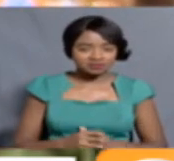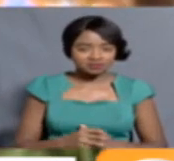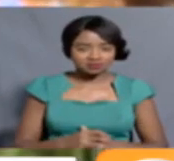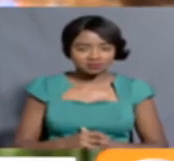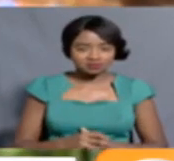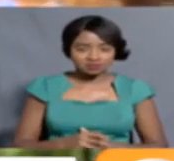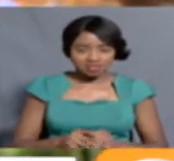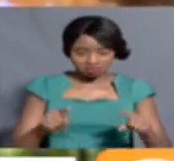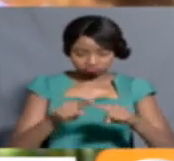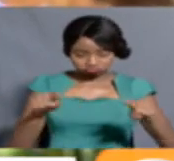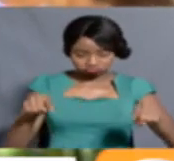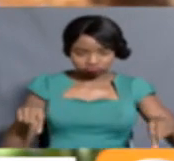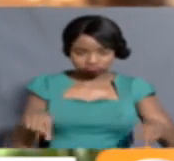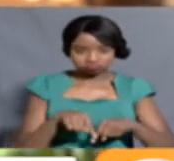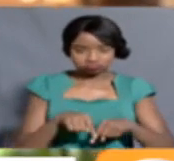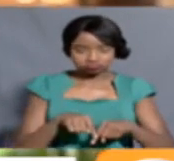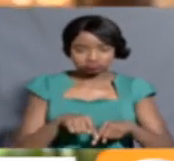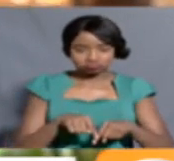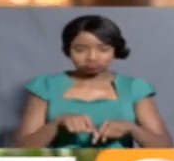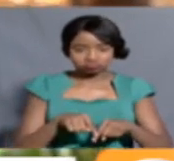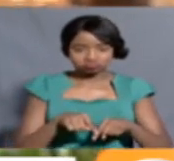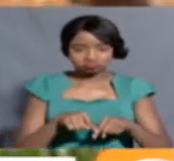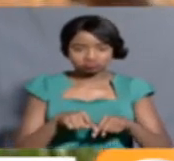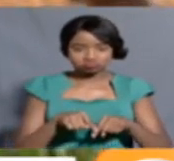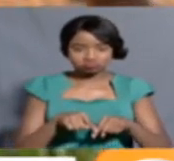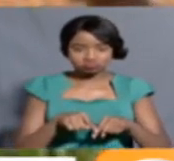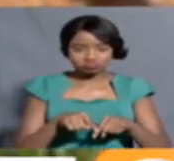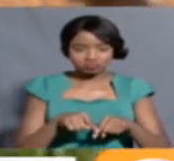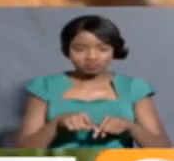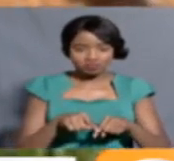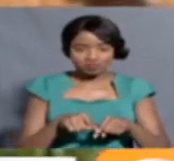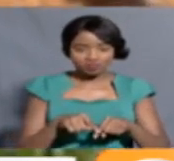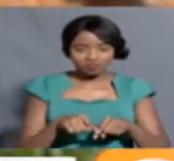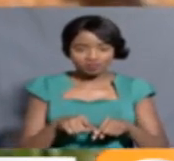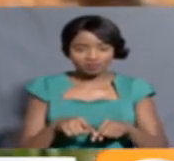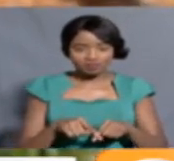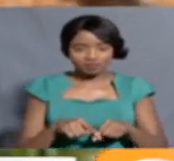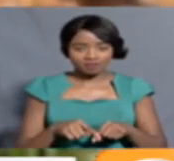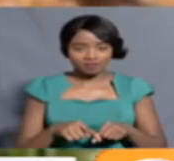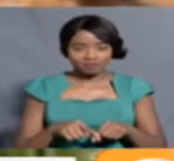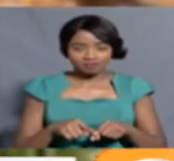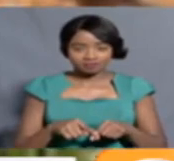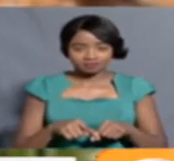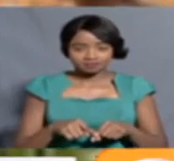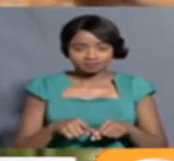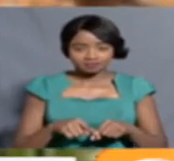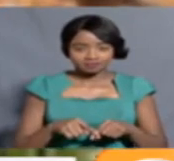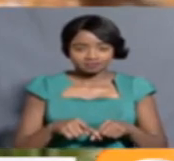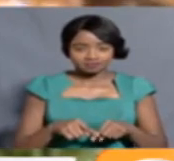saduku ile kubwa inaitwa Talbu. Hii ilikuwa tulikuwa tunanunua kama